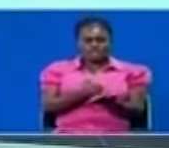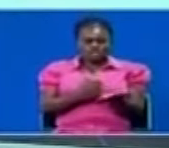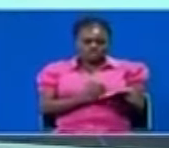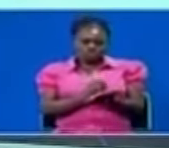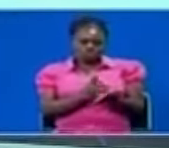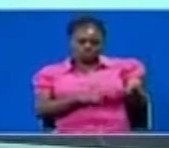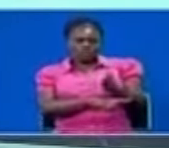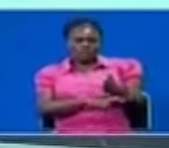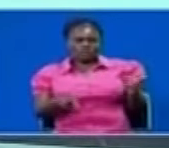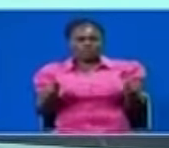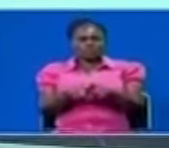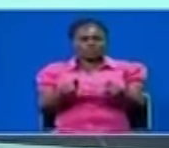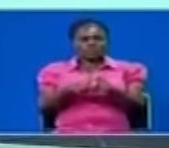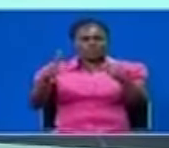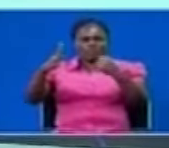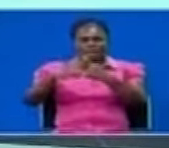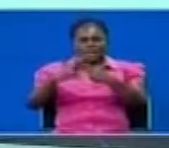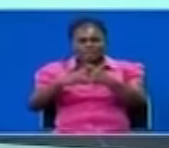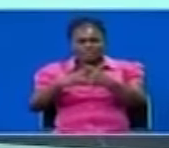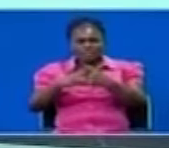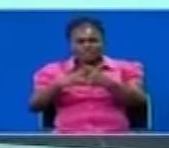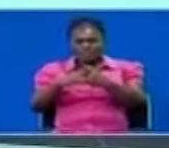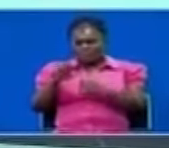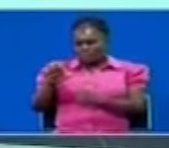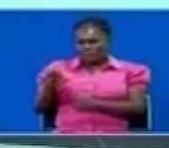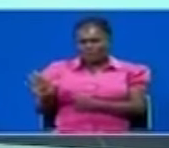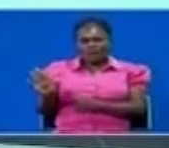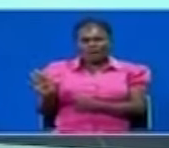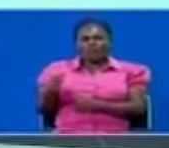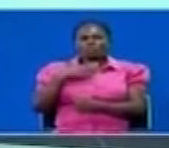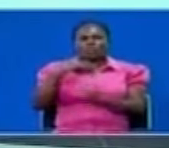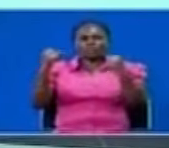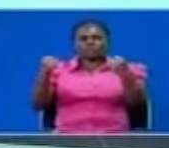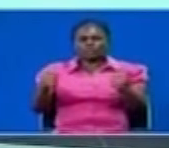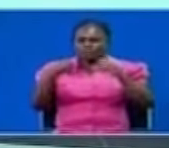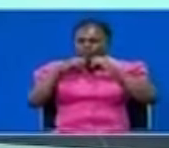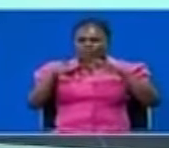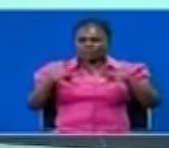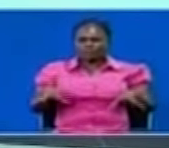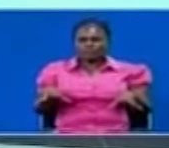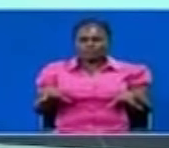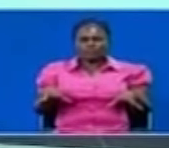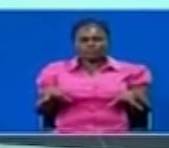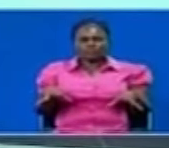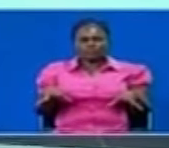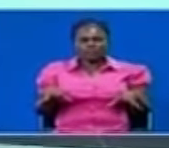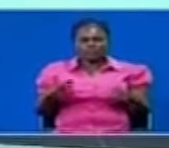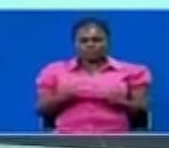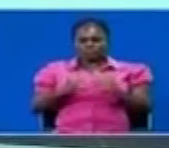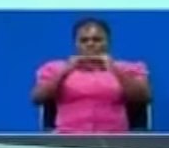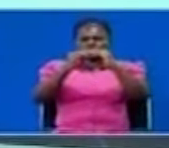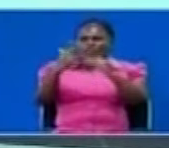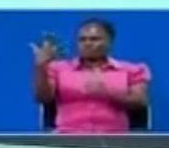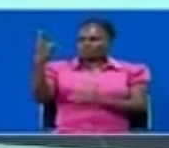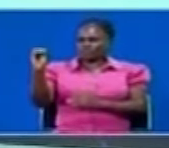individuals. And also their 9th point there, saying that they will seek to strengthen devolution, raising, county revenues